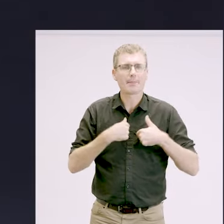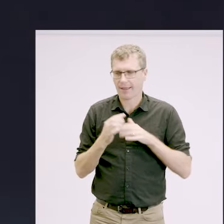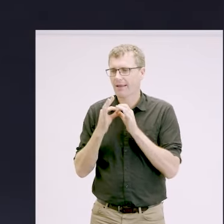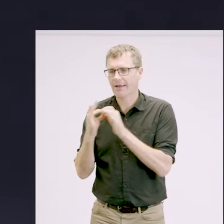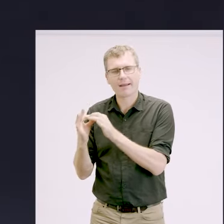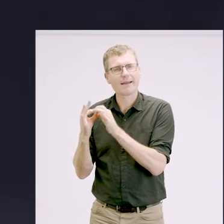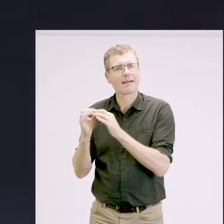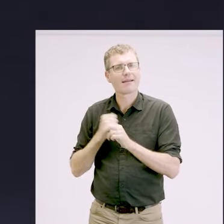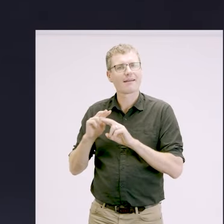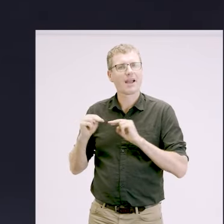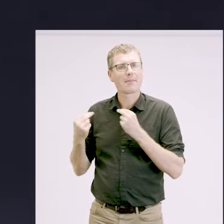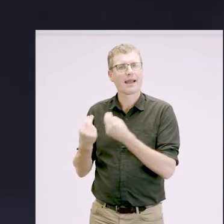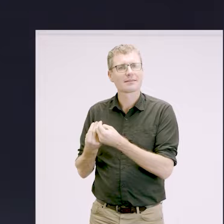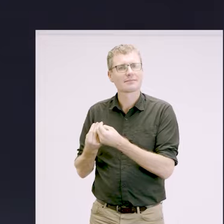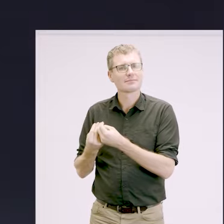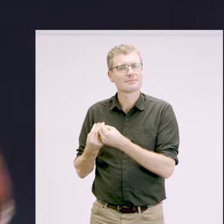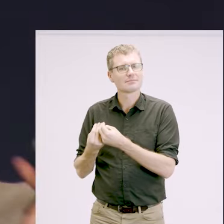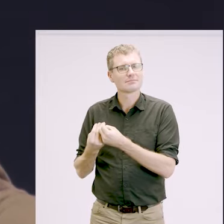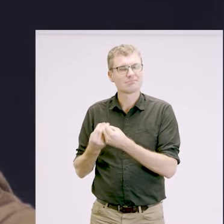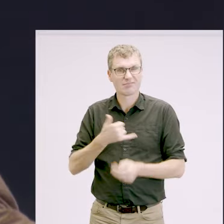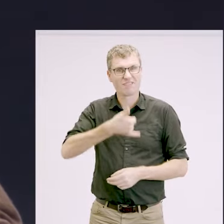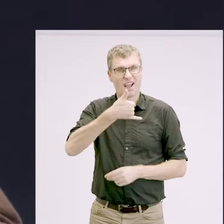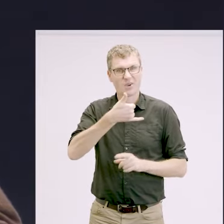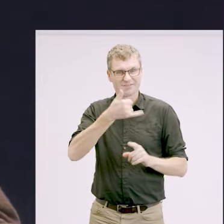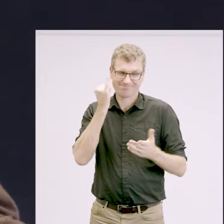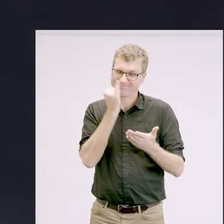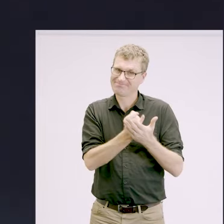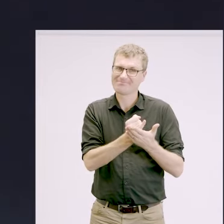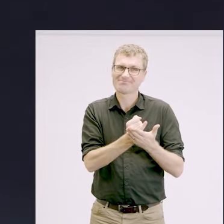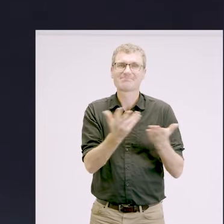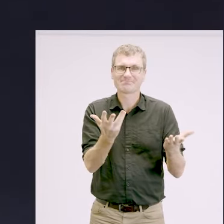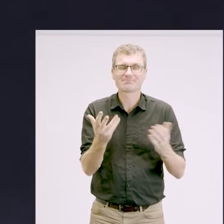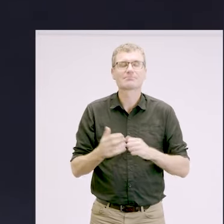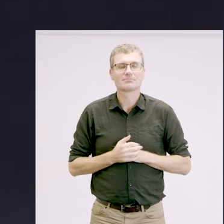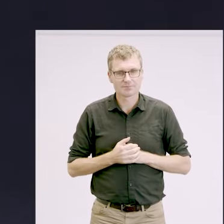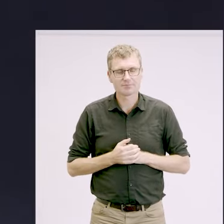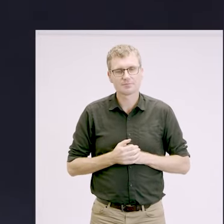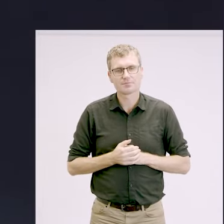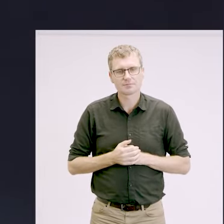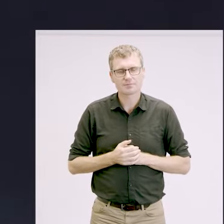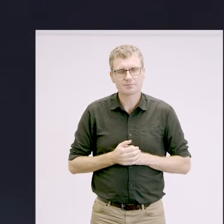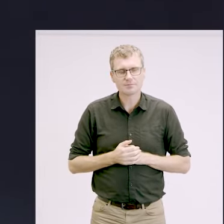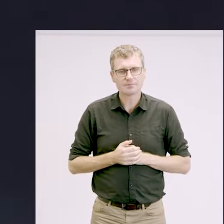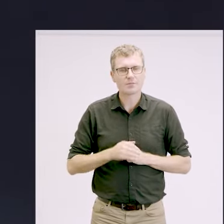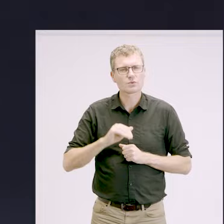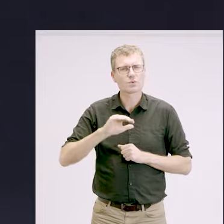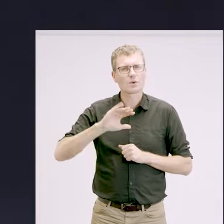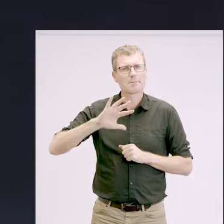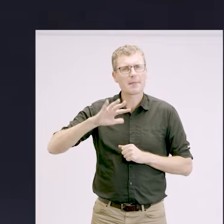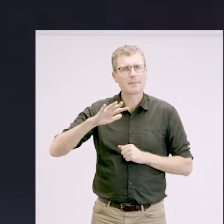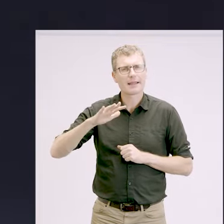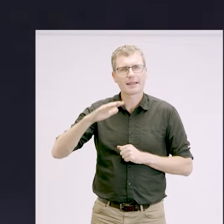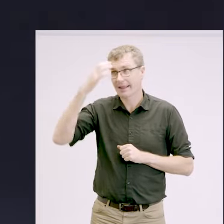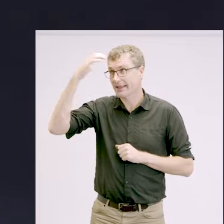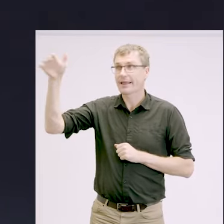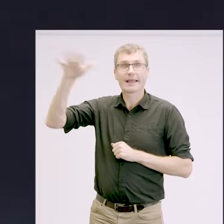it would mean for you to be engaged with, intimate with your family. We carry it around in our pocket all day, every day, right? So there